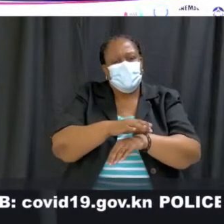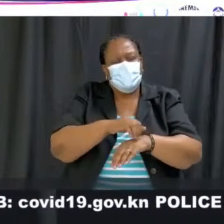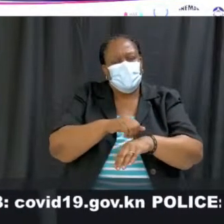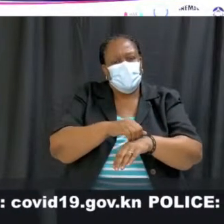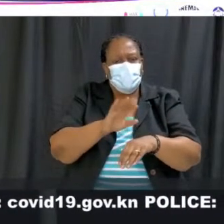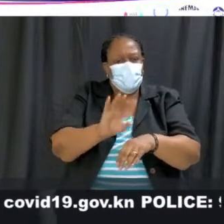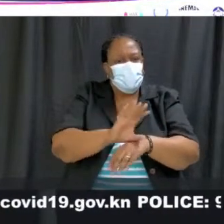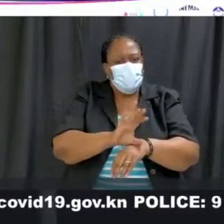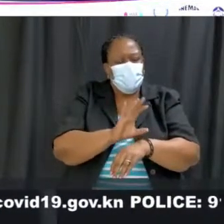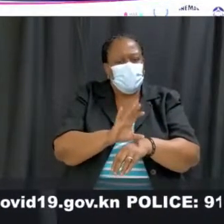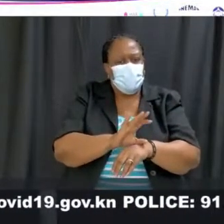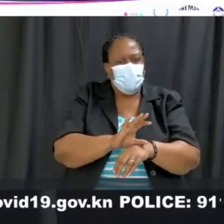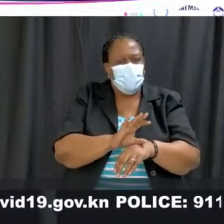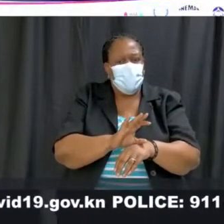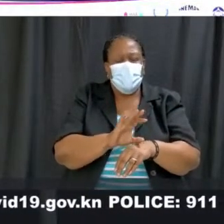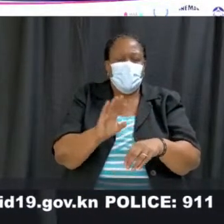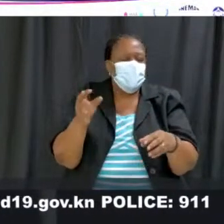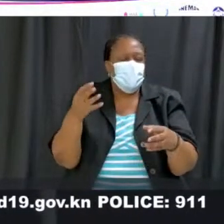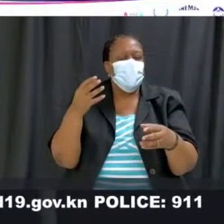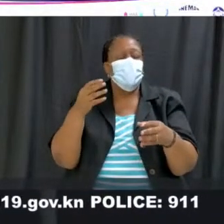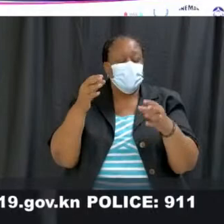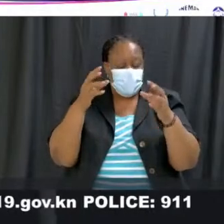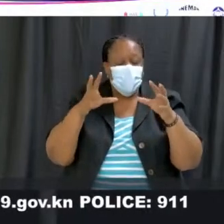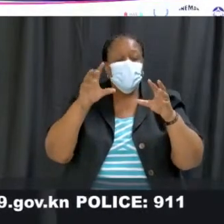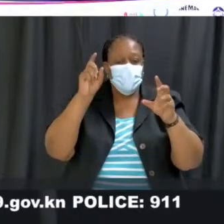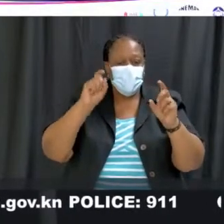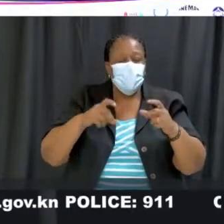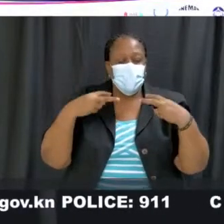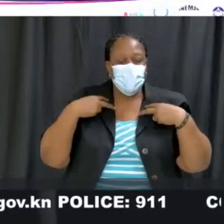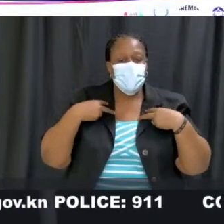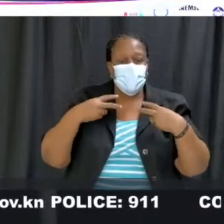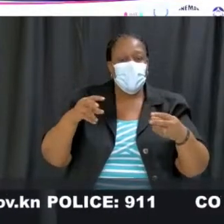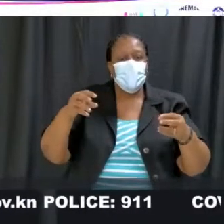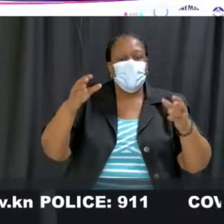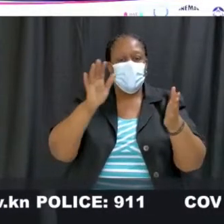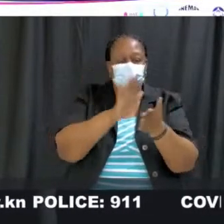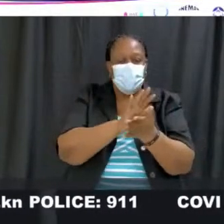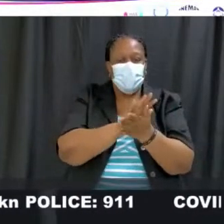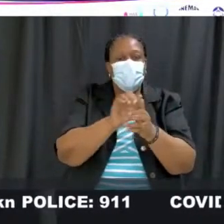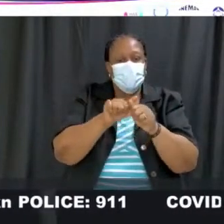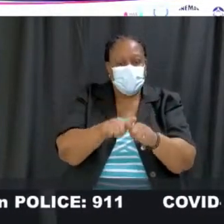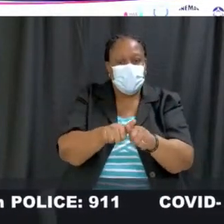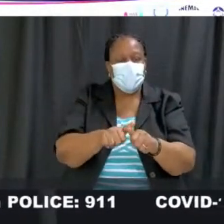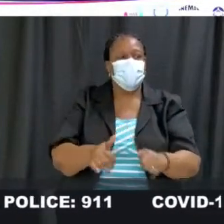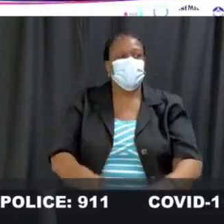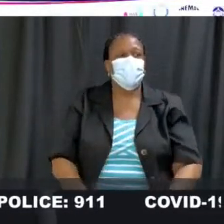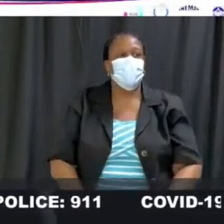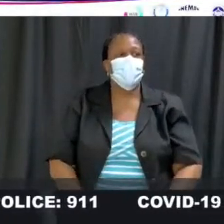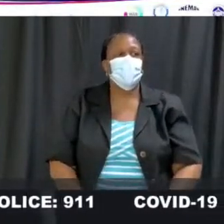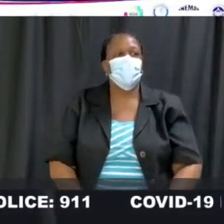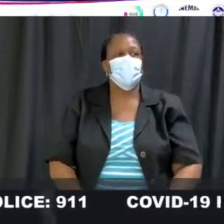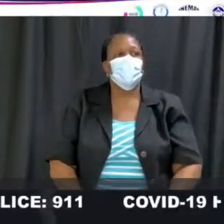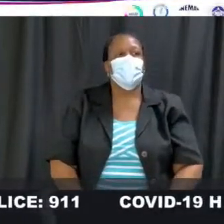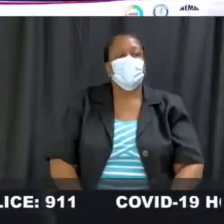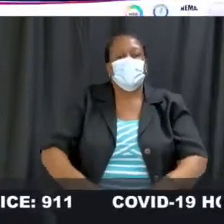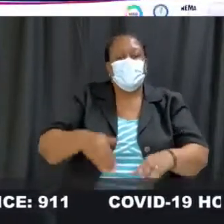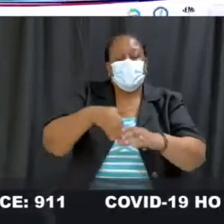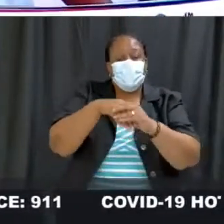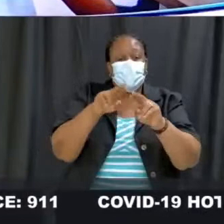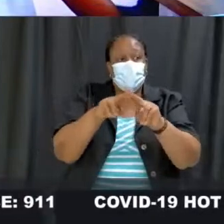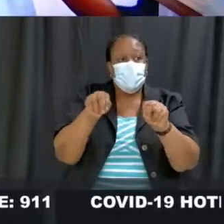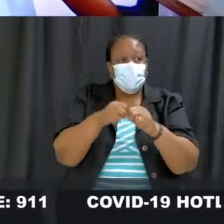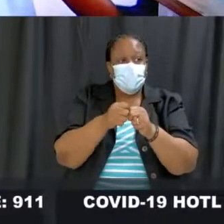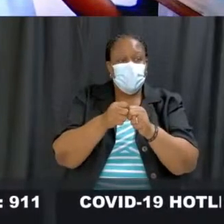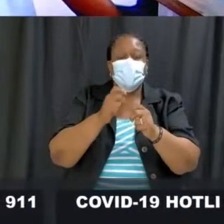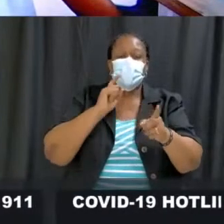terms of the being able to receive your electronic versions on Nevis, we are discussing with our counterparts